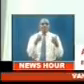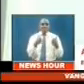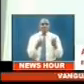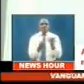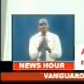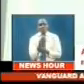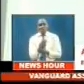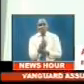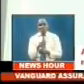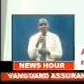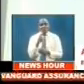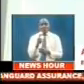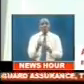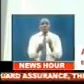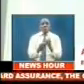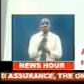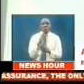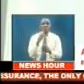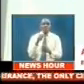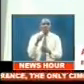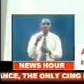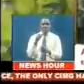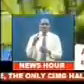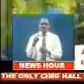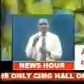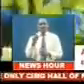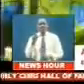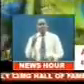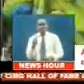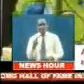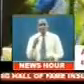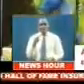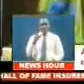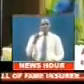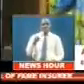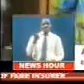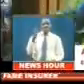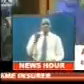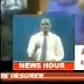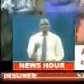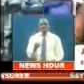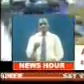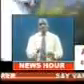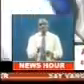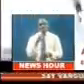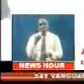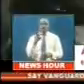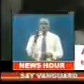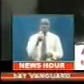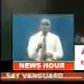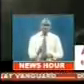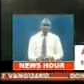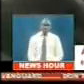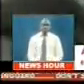growth. GDP growth rates recorded in 2011 and 2012 stood at 3.8% and